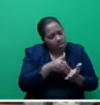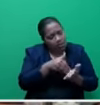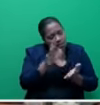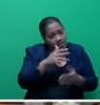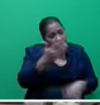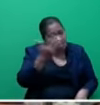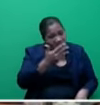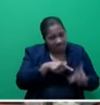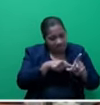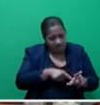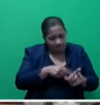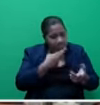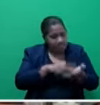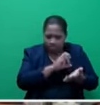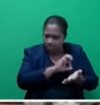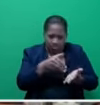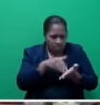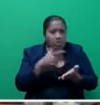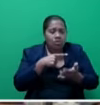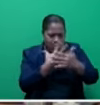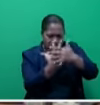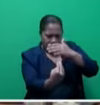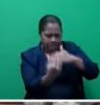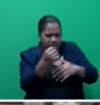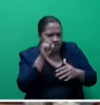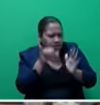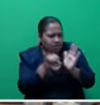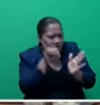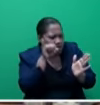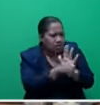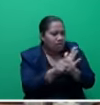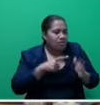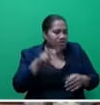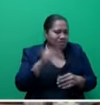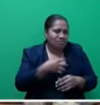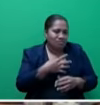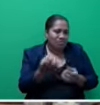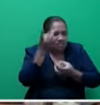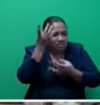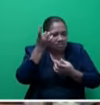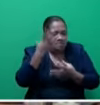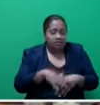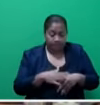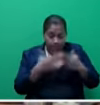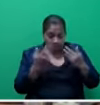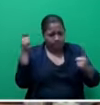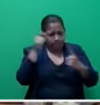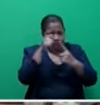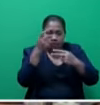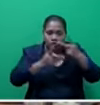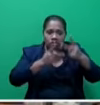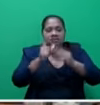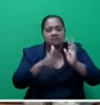not approved due to gaps identified during additional information. Honourable Speaker, targeting the processing time taken